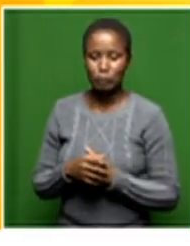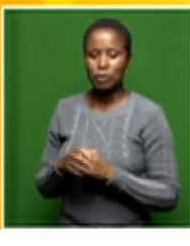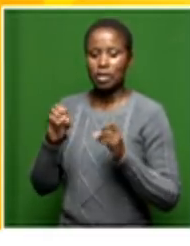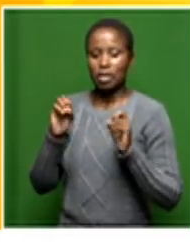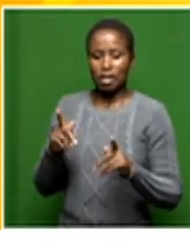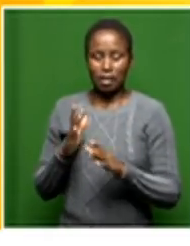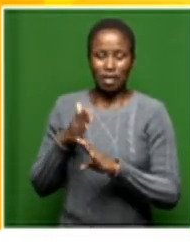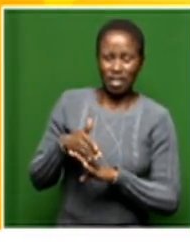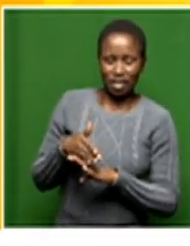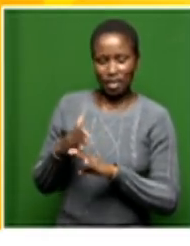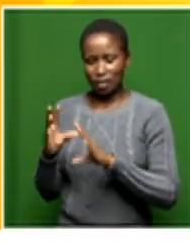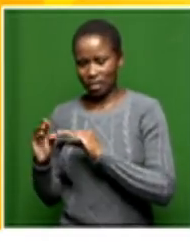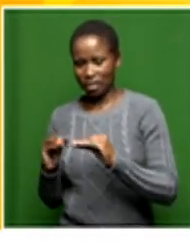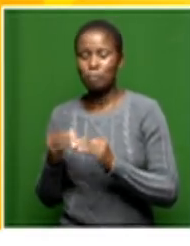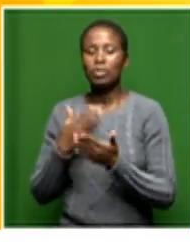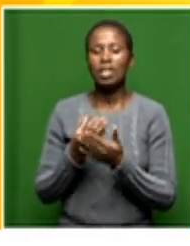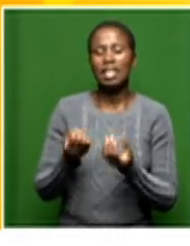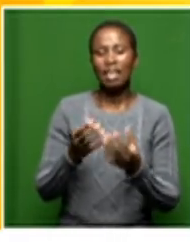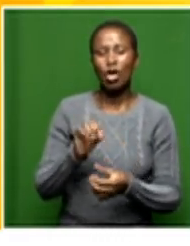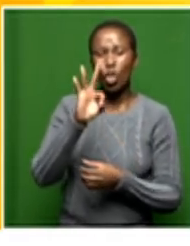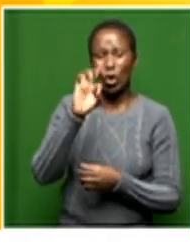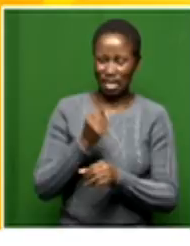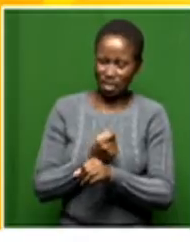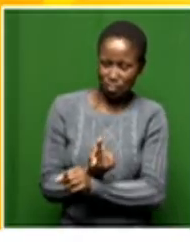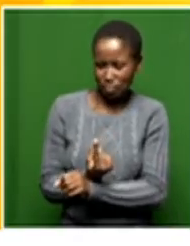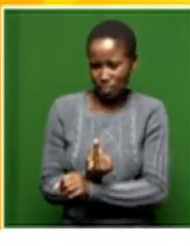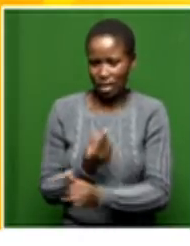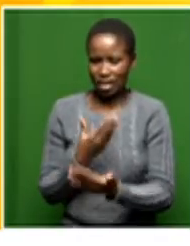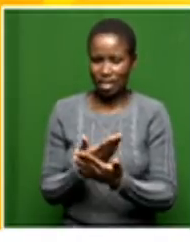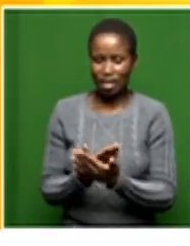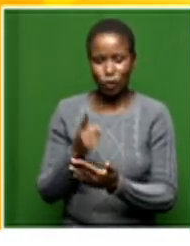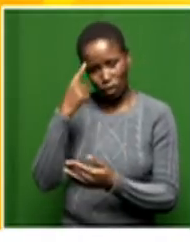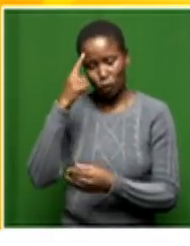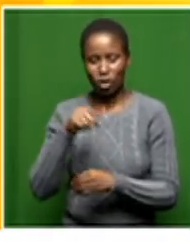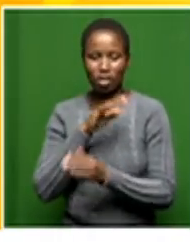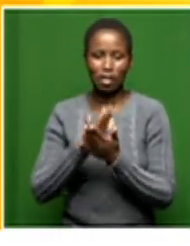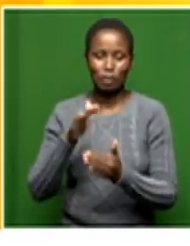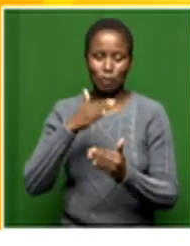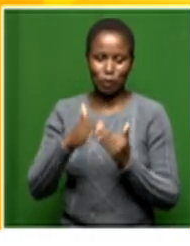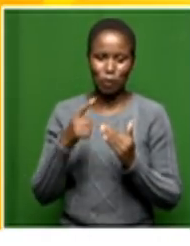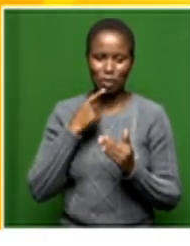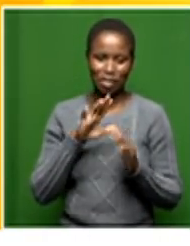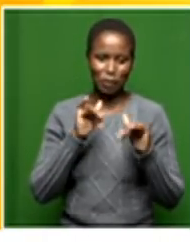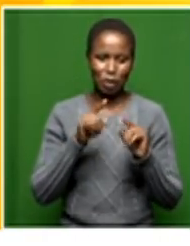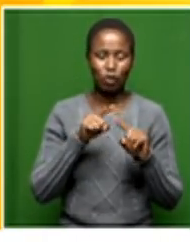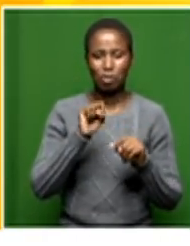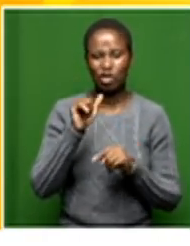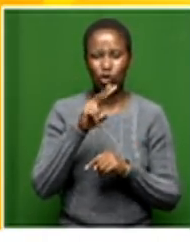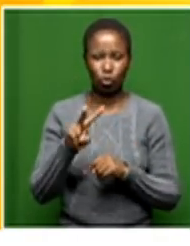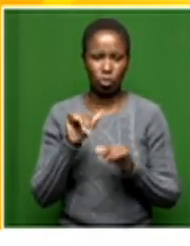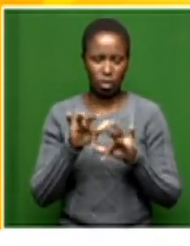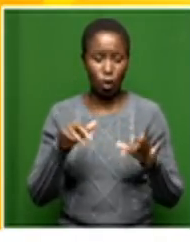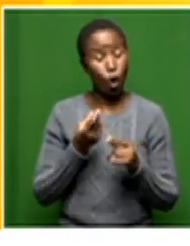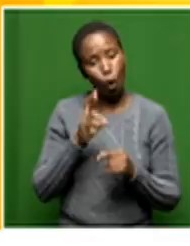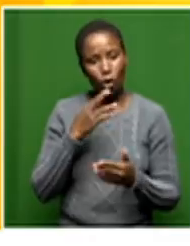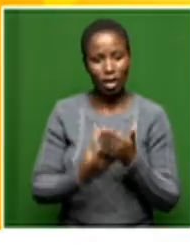30 seconds as your parting shot on this matter, because we are out of time. We have to say goodbye to SABC 2 viewers or we'll be cut